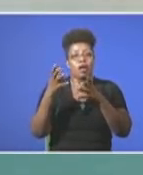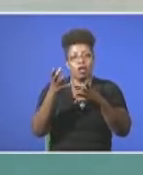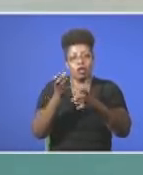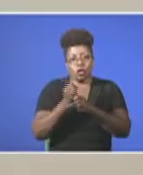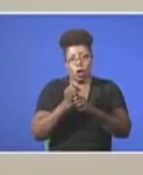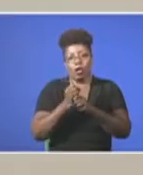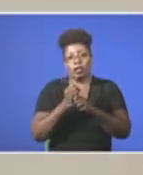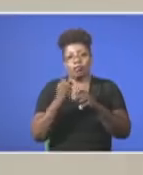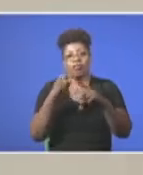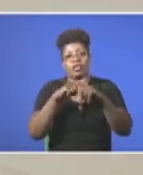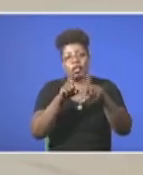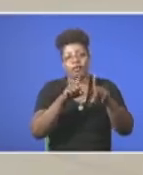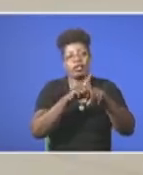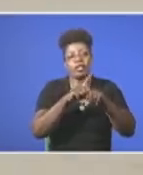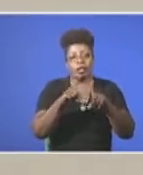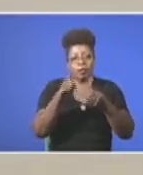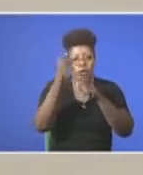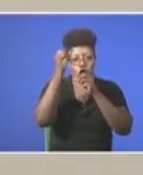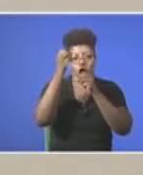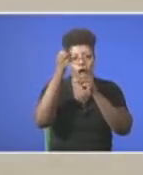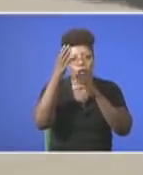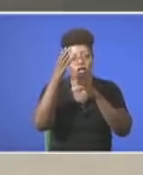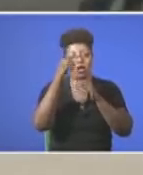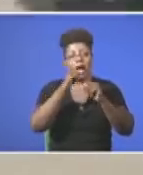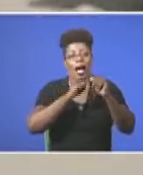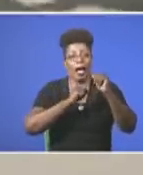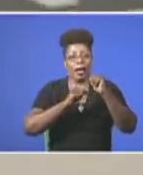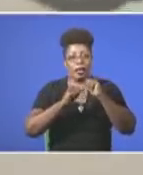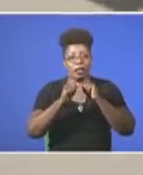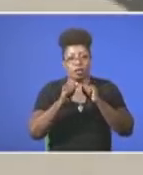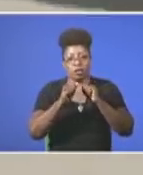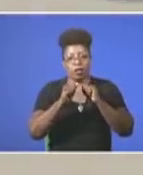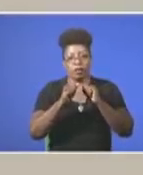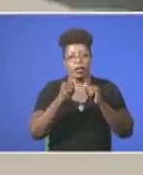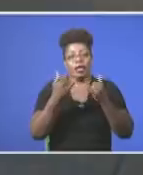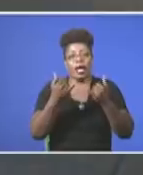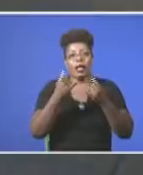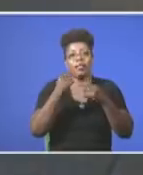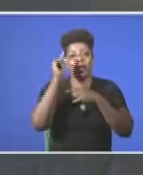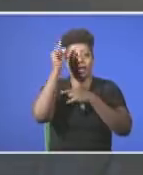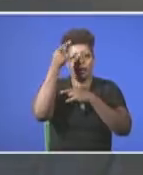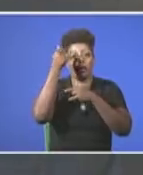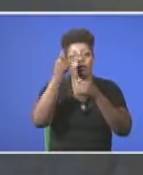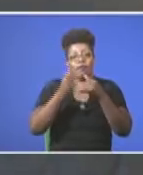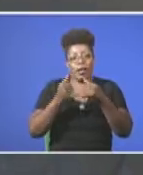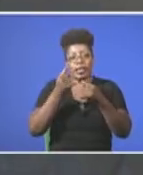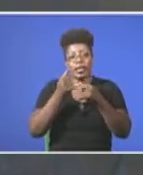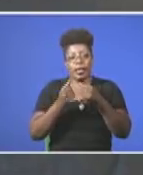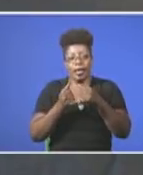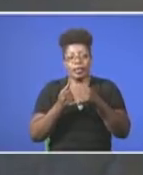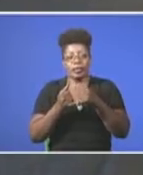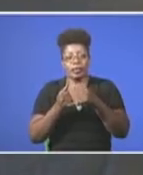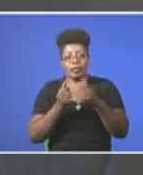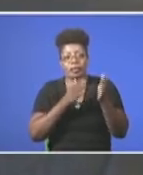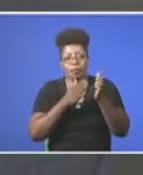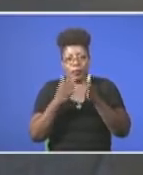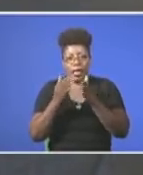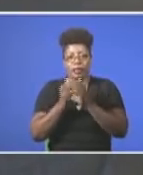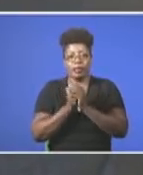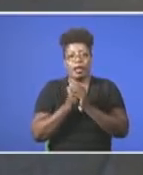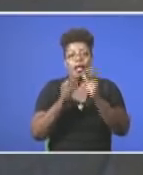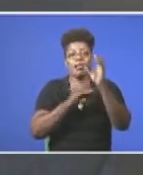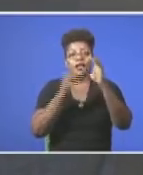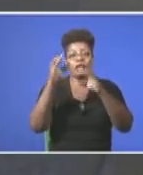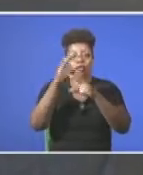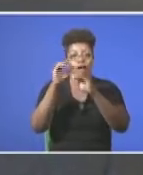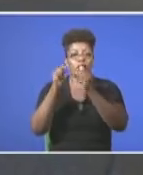public opinion, and while government is closer to finalizing its plans, the president of the Bahamian Contractors Association, Leonard